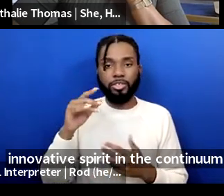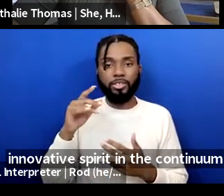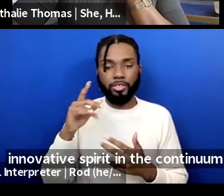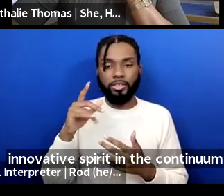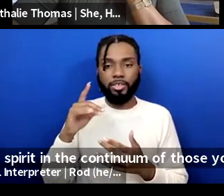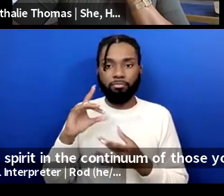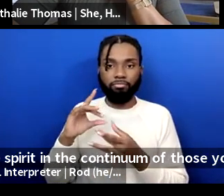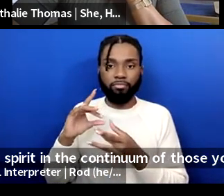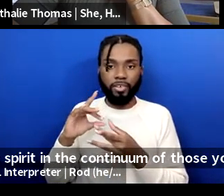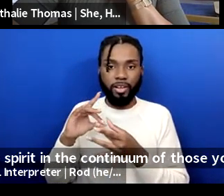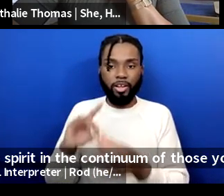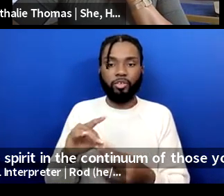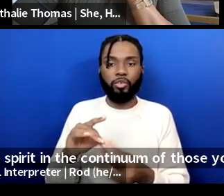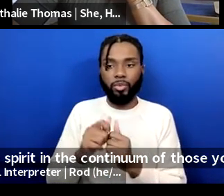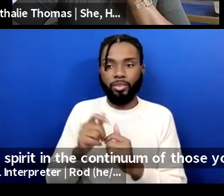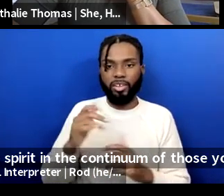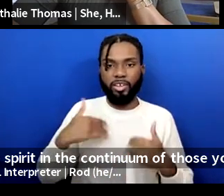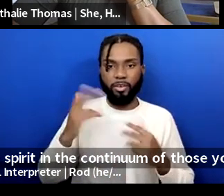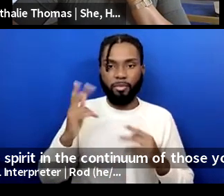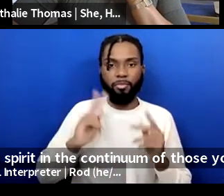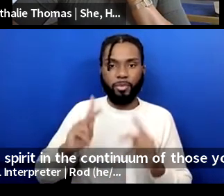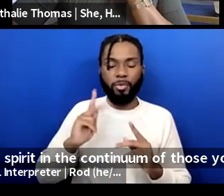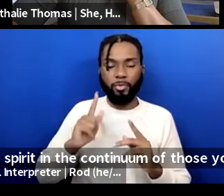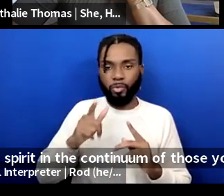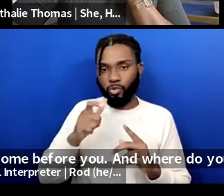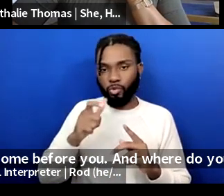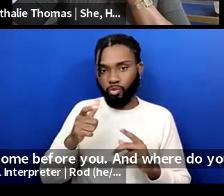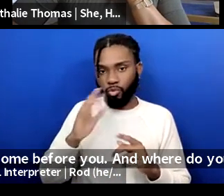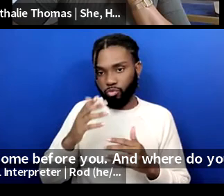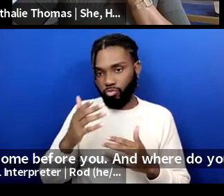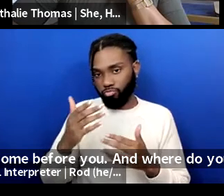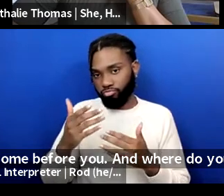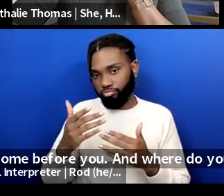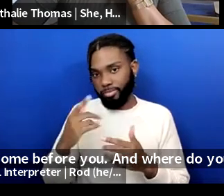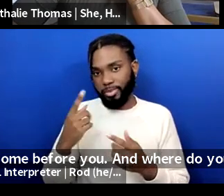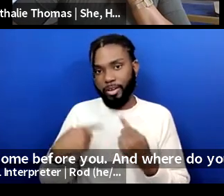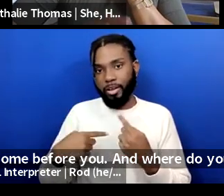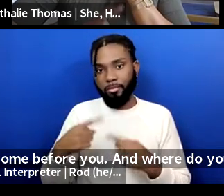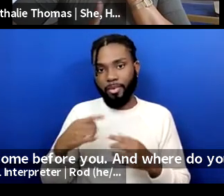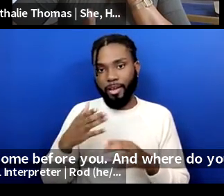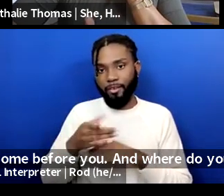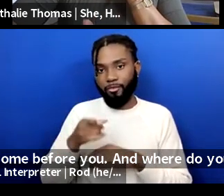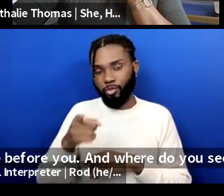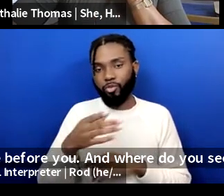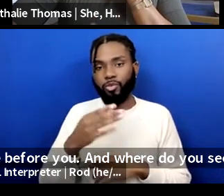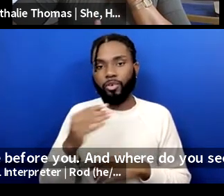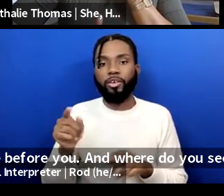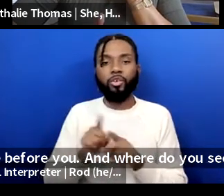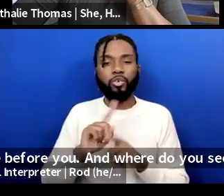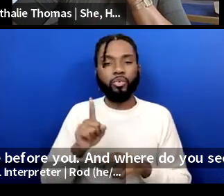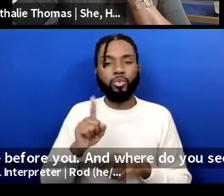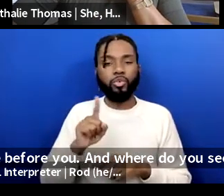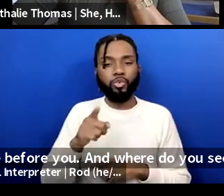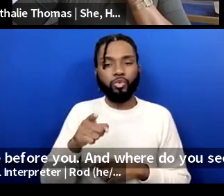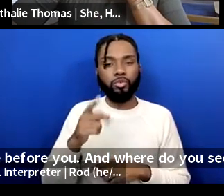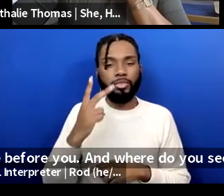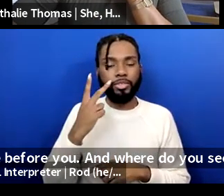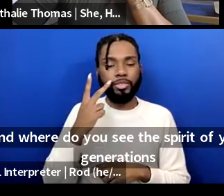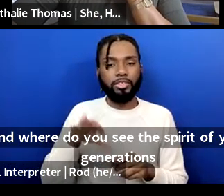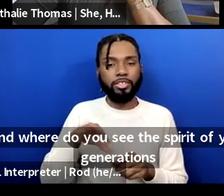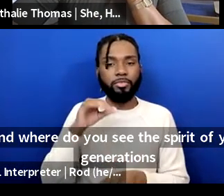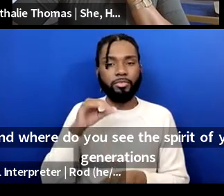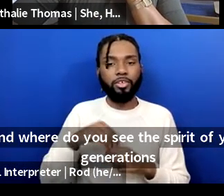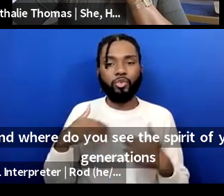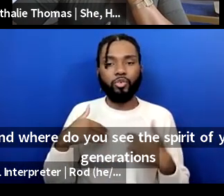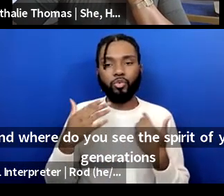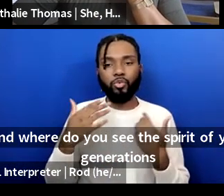who come before you? And where do you see, gotta scroll, and where do you see the spirit of youth in generations to